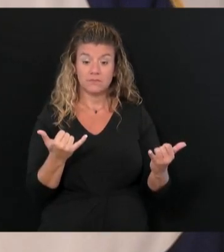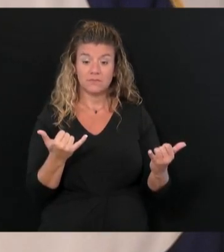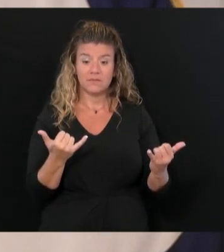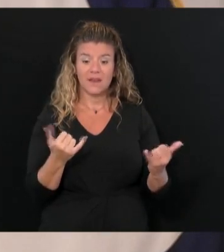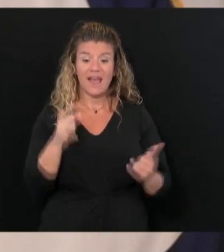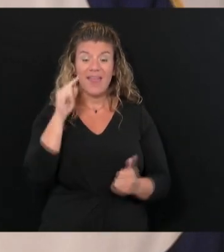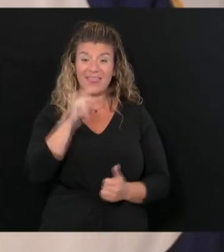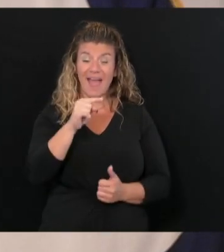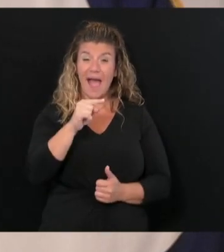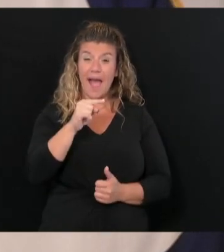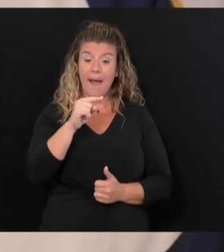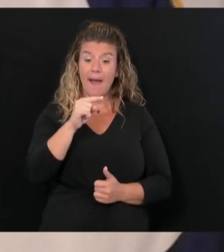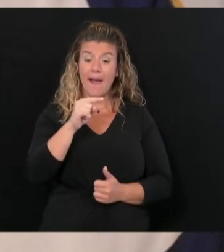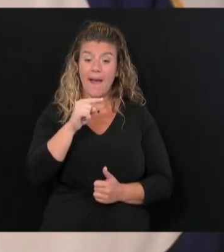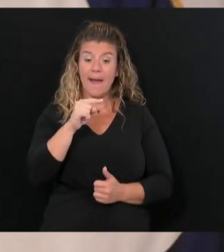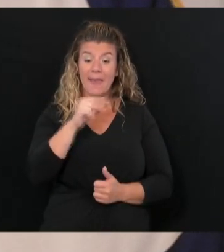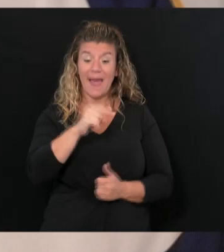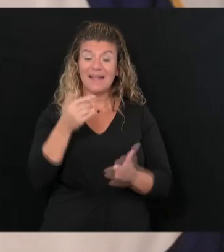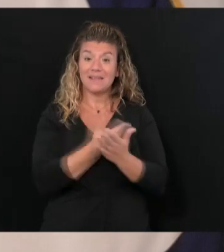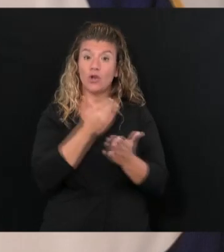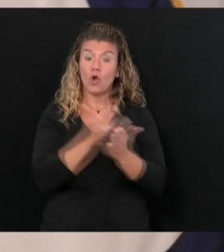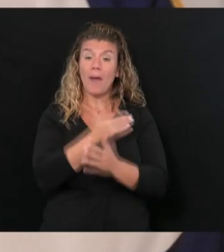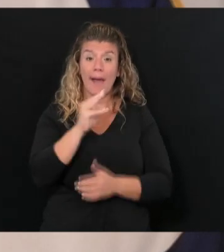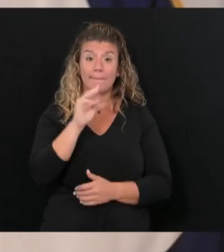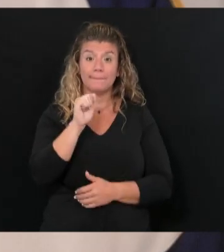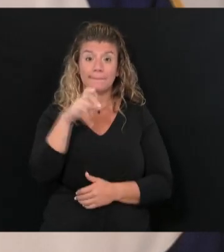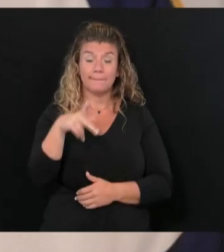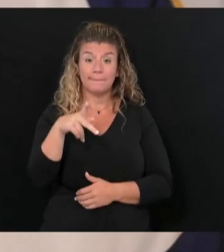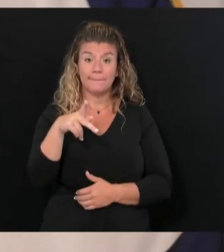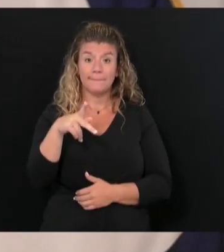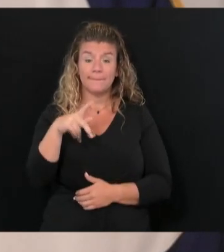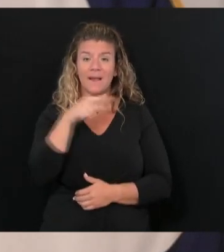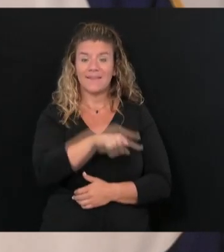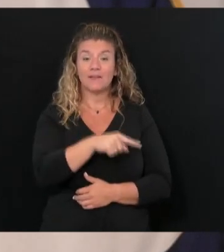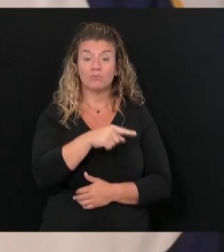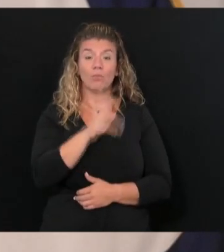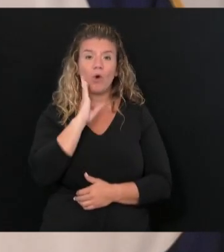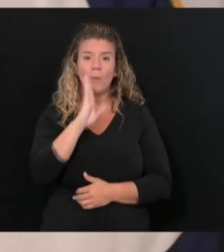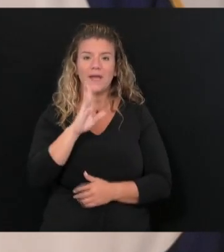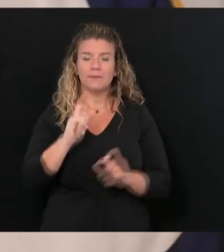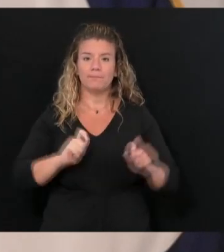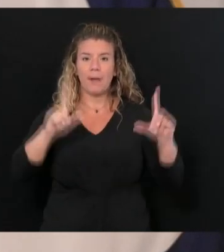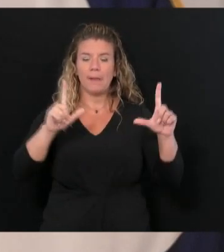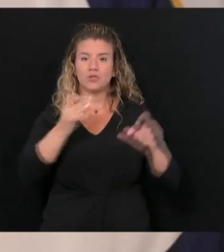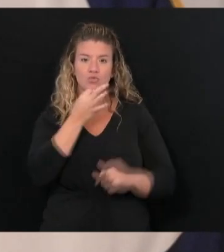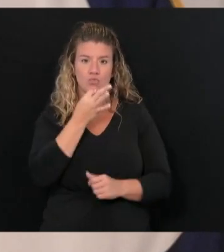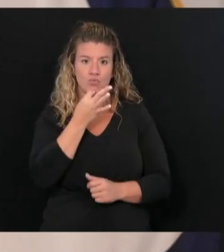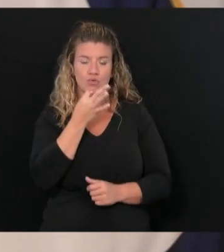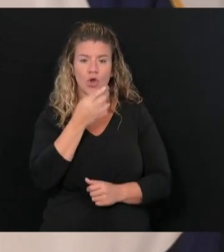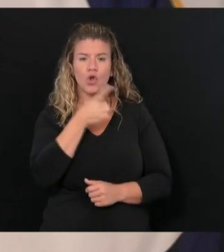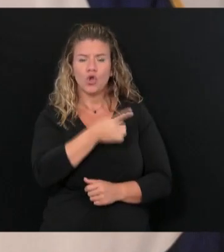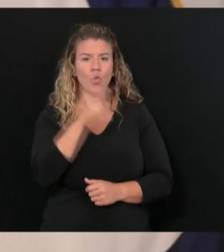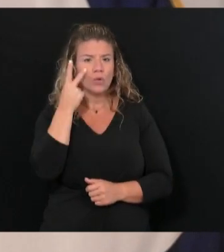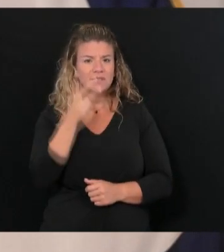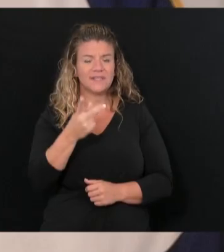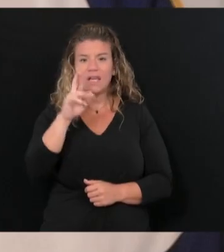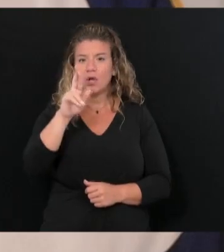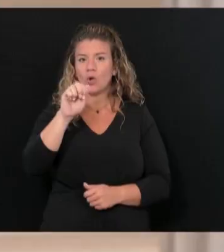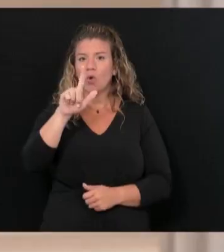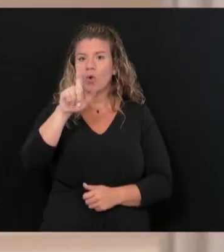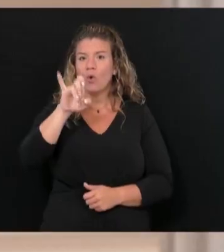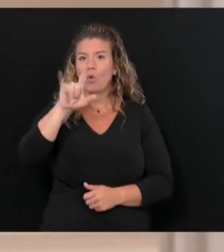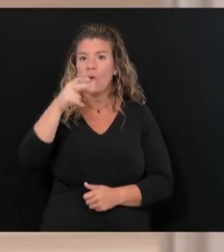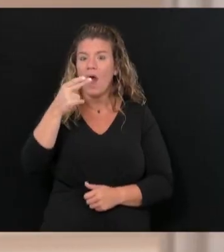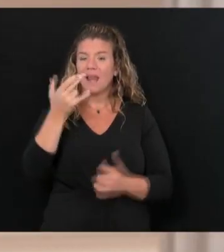this map is the new map that is coming out right now, and so you'll see that Raleigh County stays